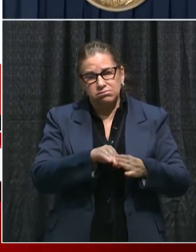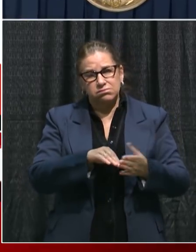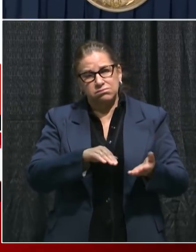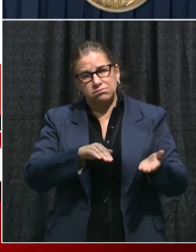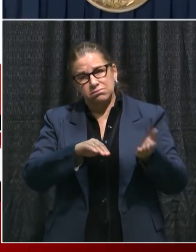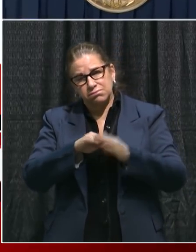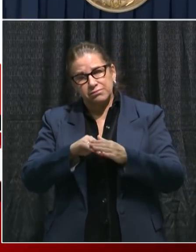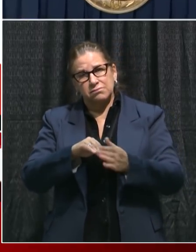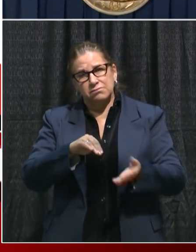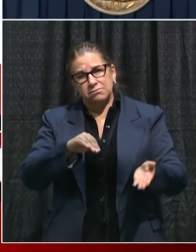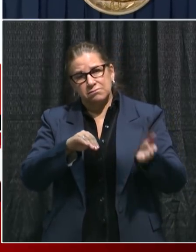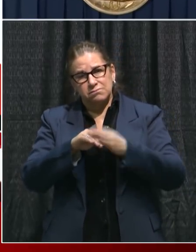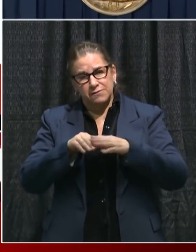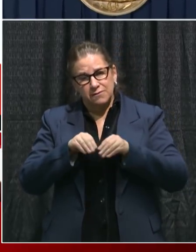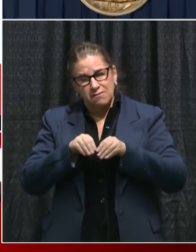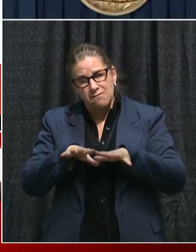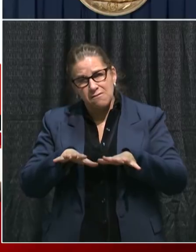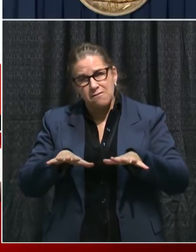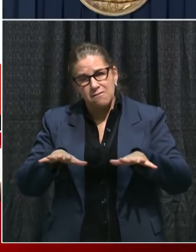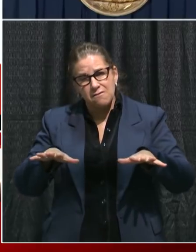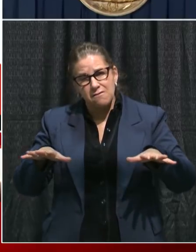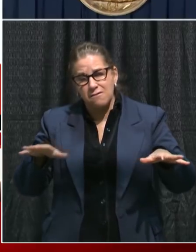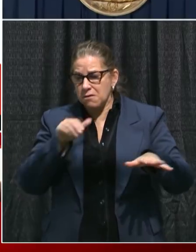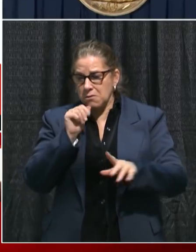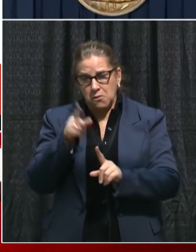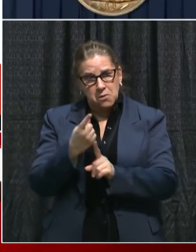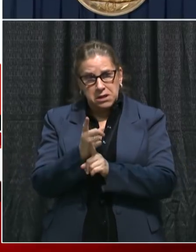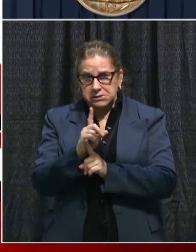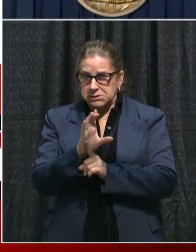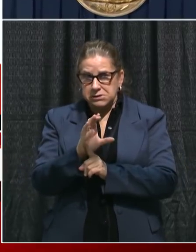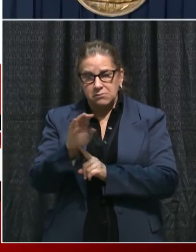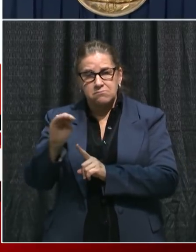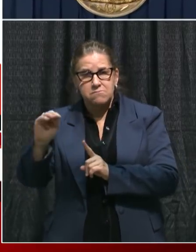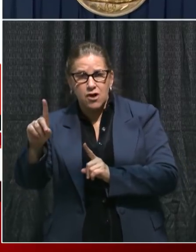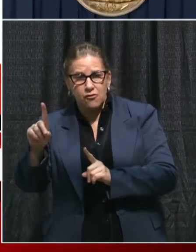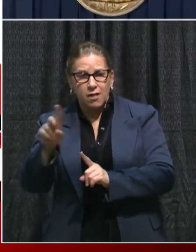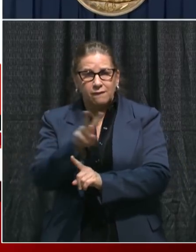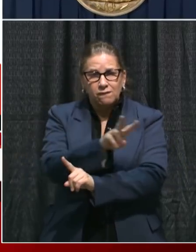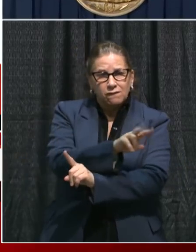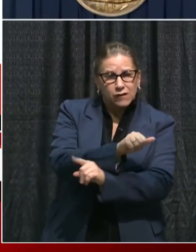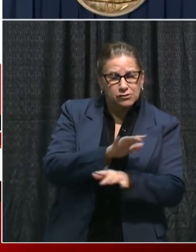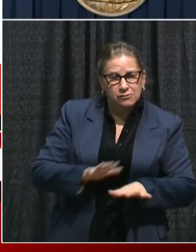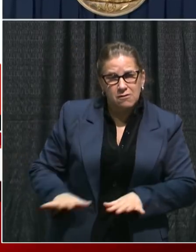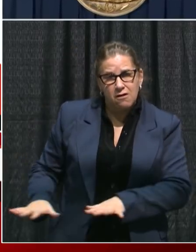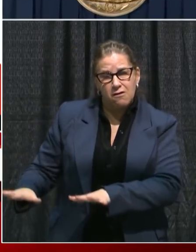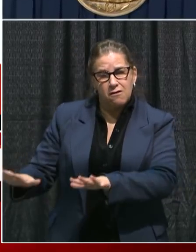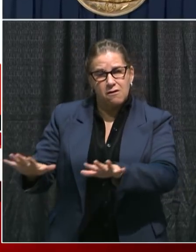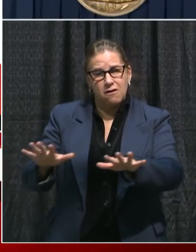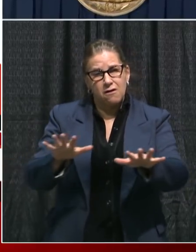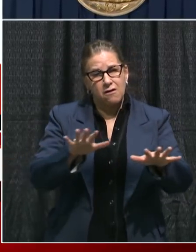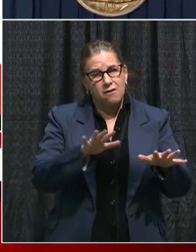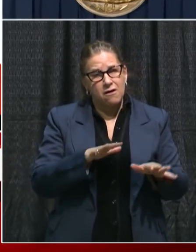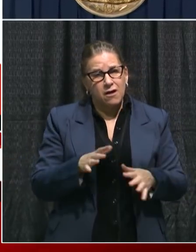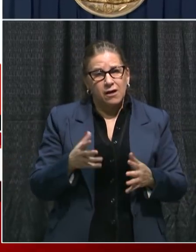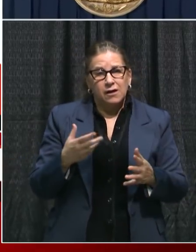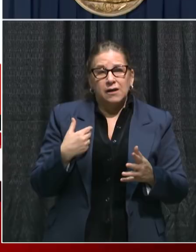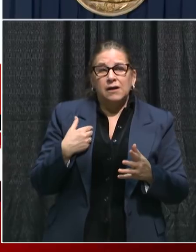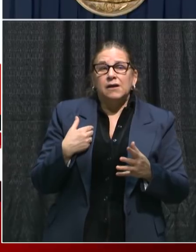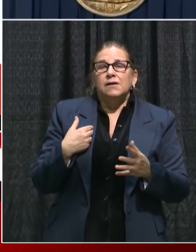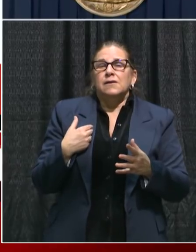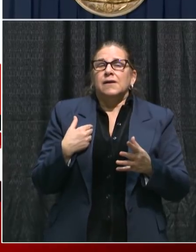that surround us. So that is why we have been very focused on a phased opening that will keep us